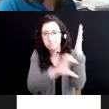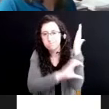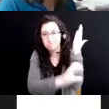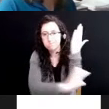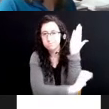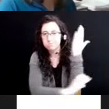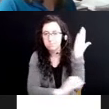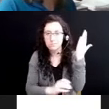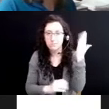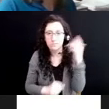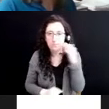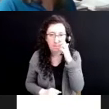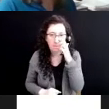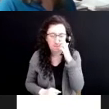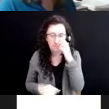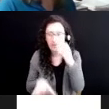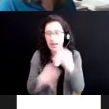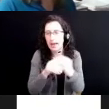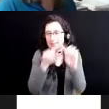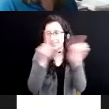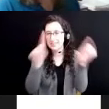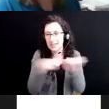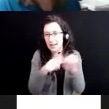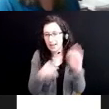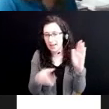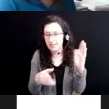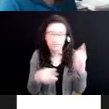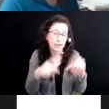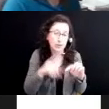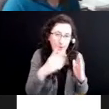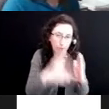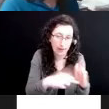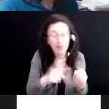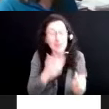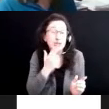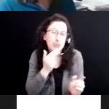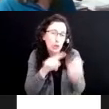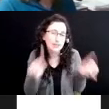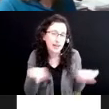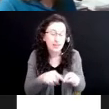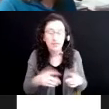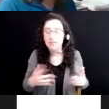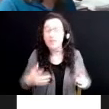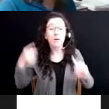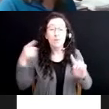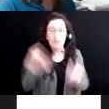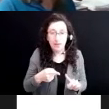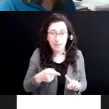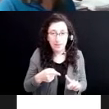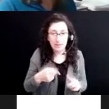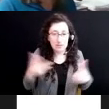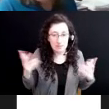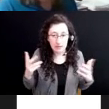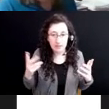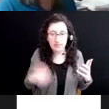We put this nice, cute little sign on it that you can't read. But the point is that